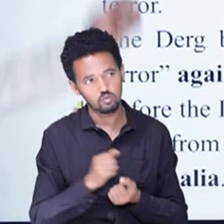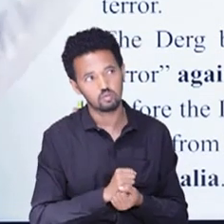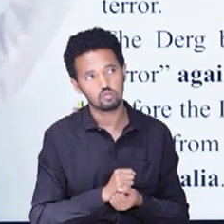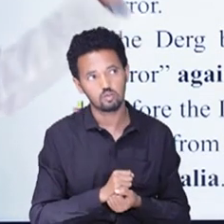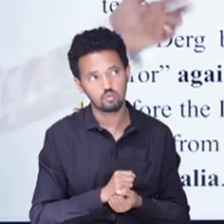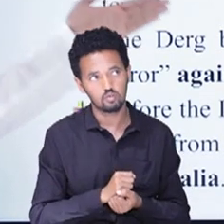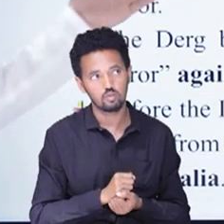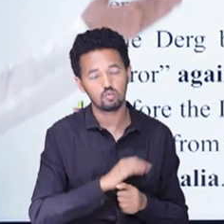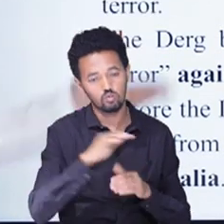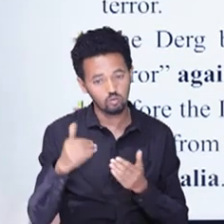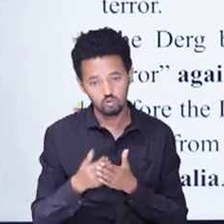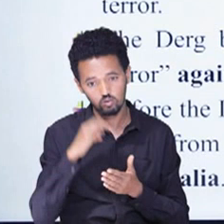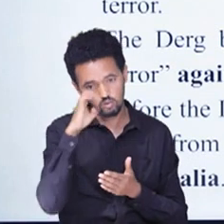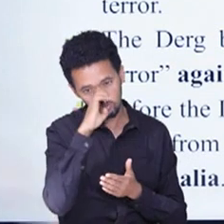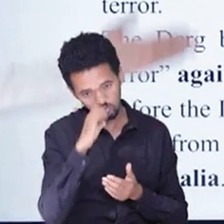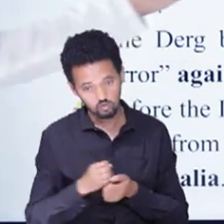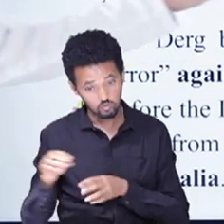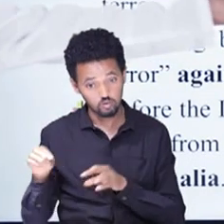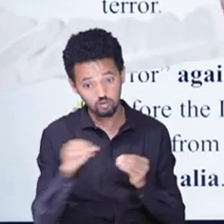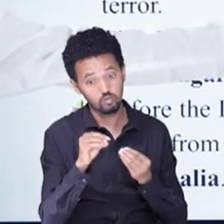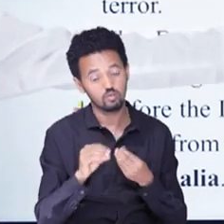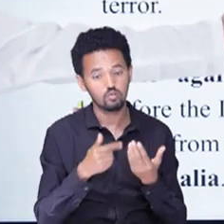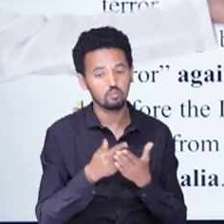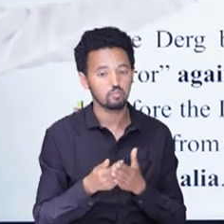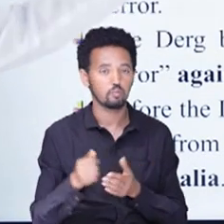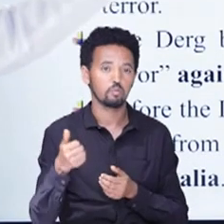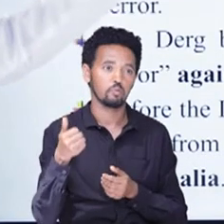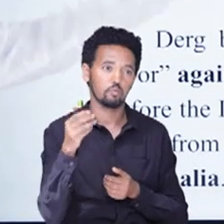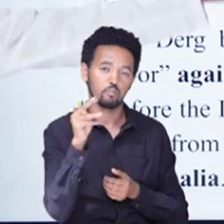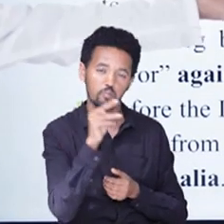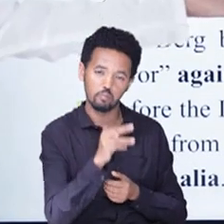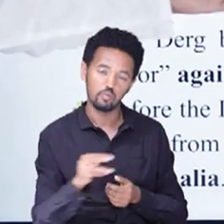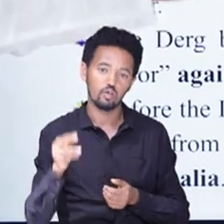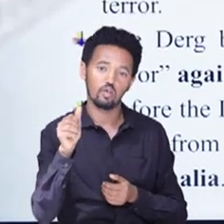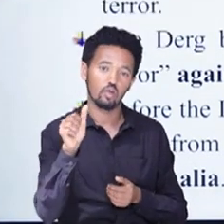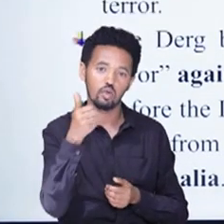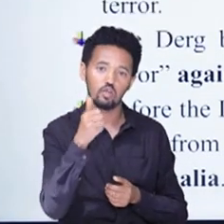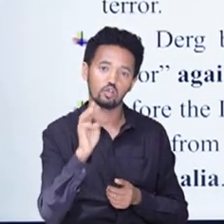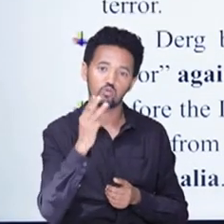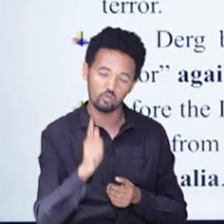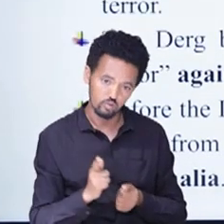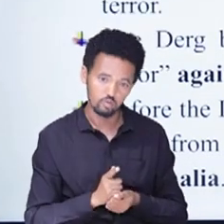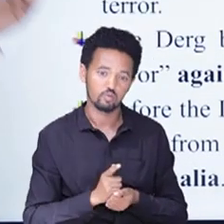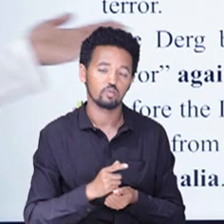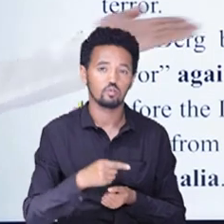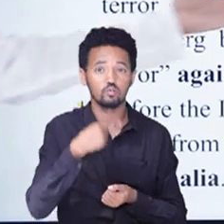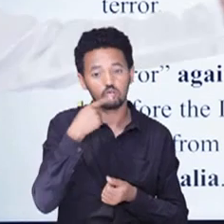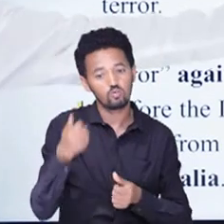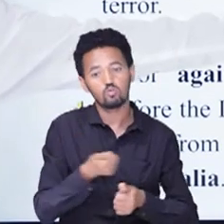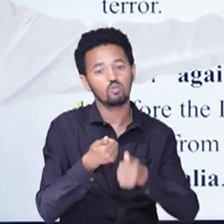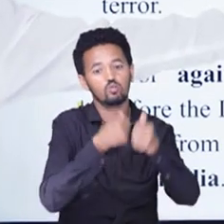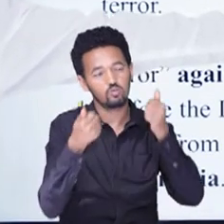cooperation with all Ethiopian Socialist Movement, or MESON, the MESON and EPRP